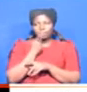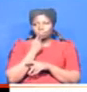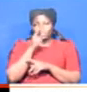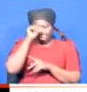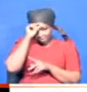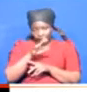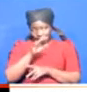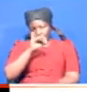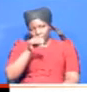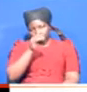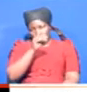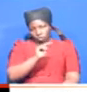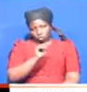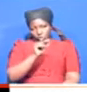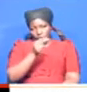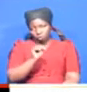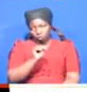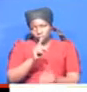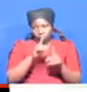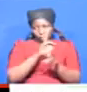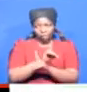defend his seat in the August polls.